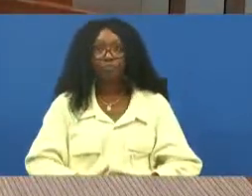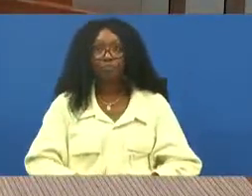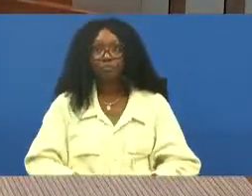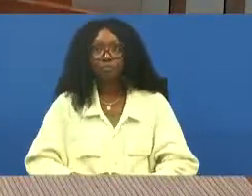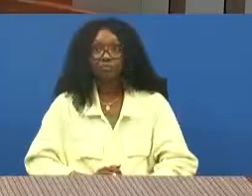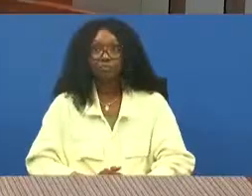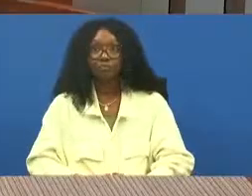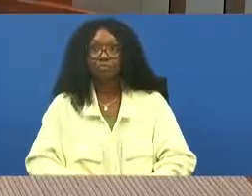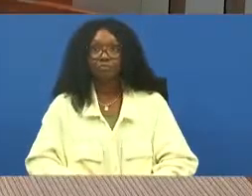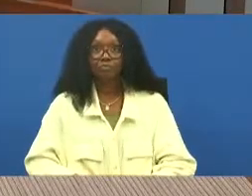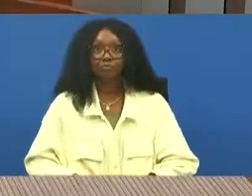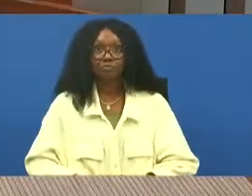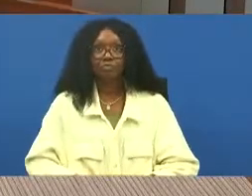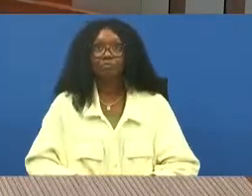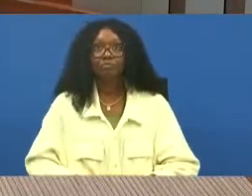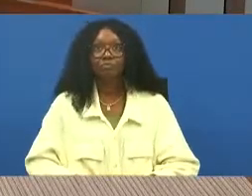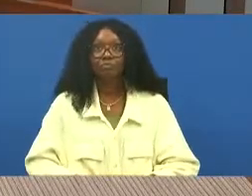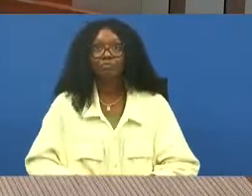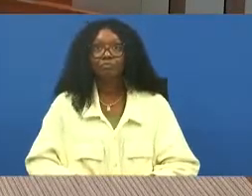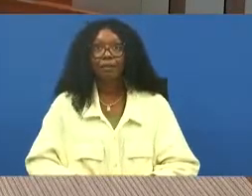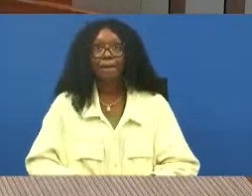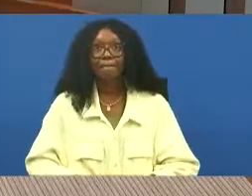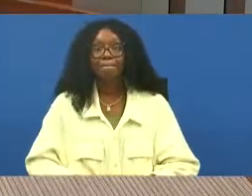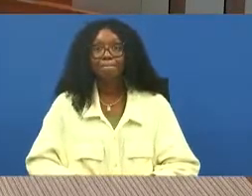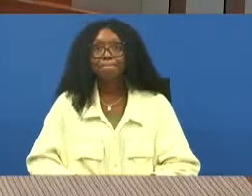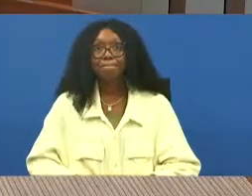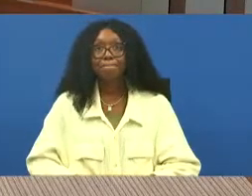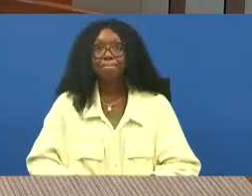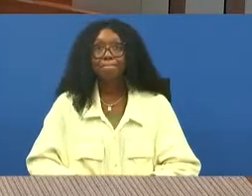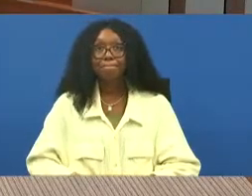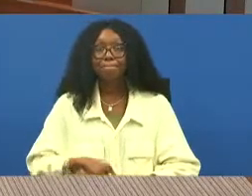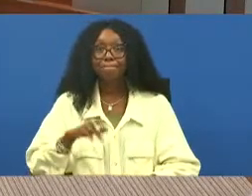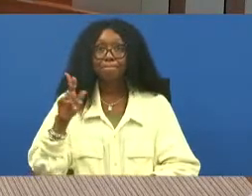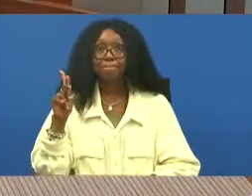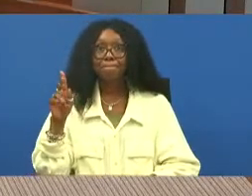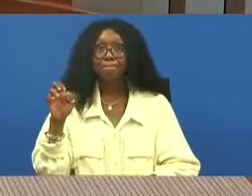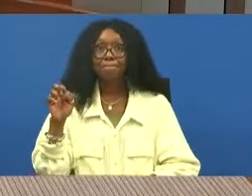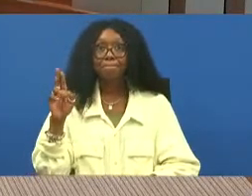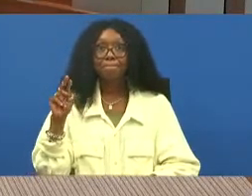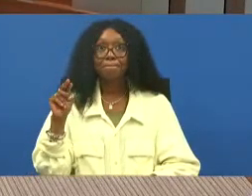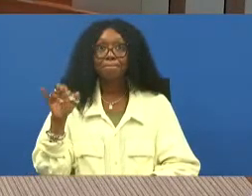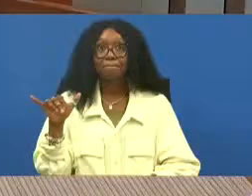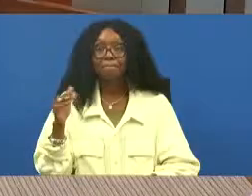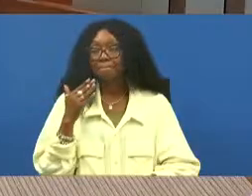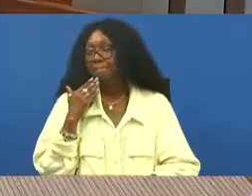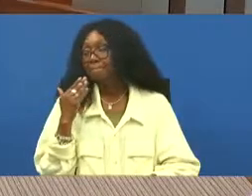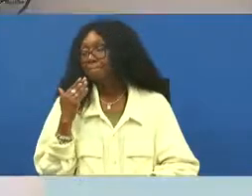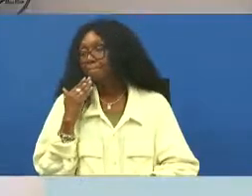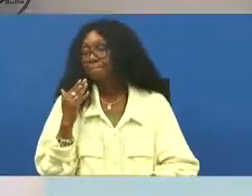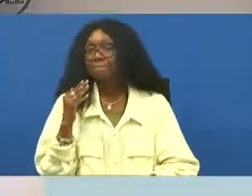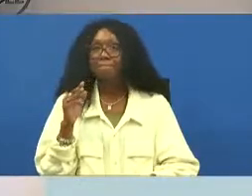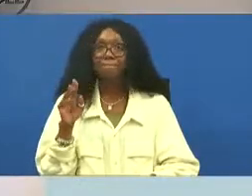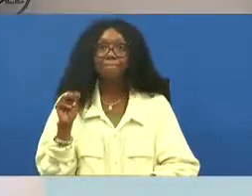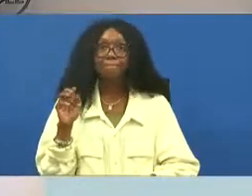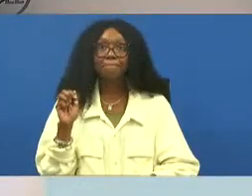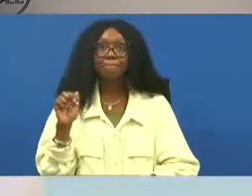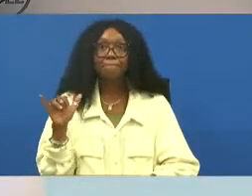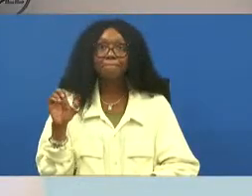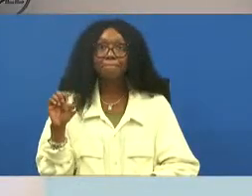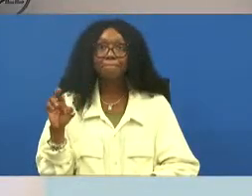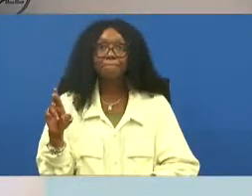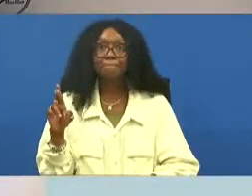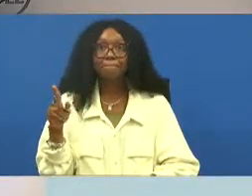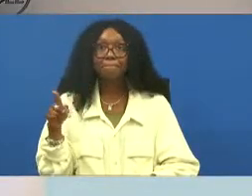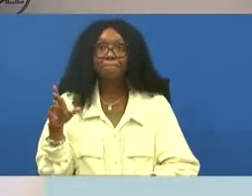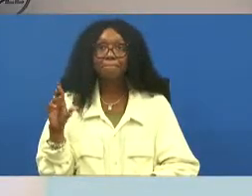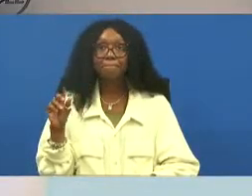All right, now we're gonna go to Councilman Kenny. All right, thank you, Mayor Pro Tem Noel. I don't think my fellow